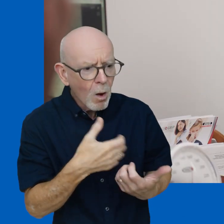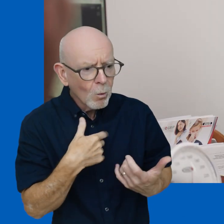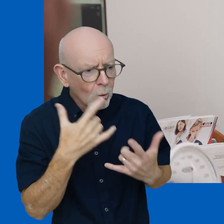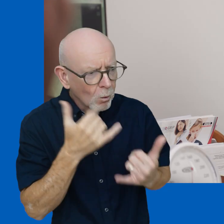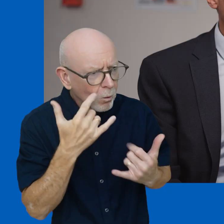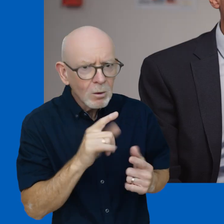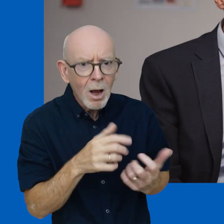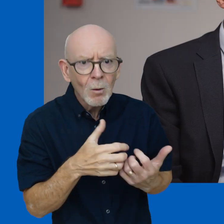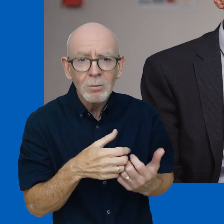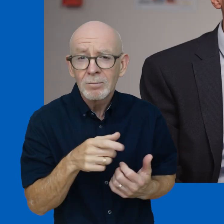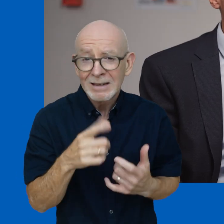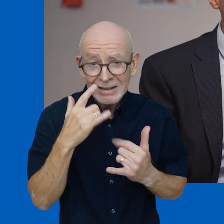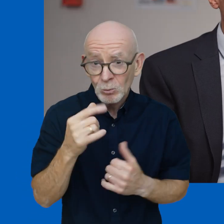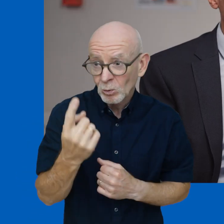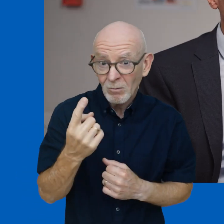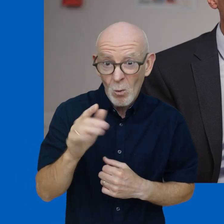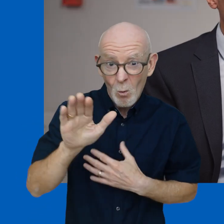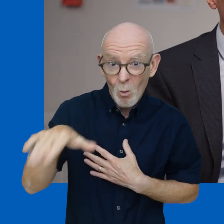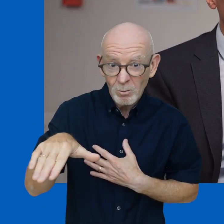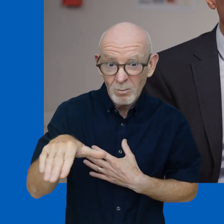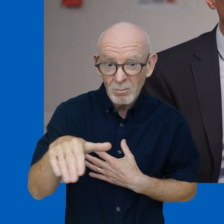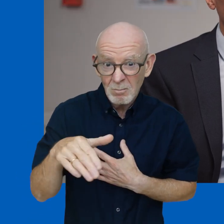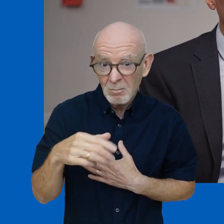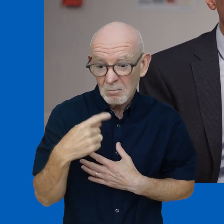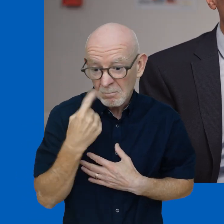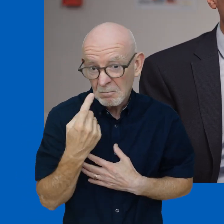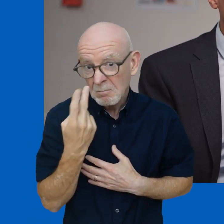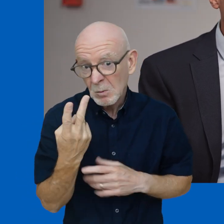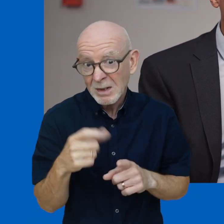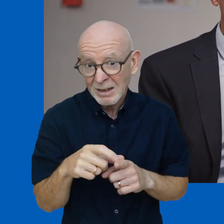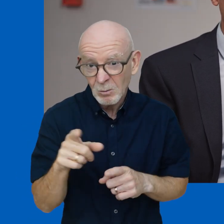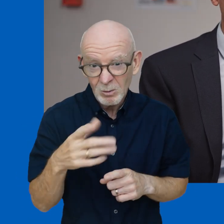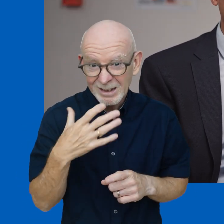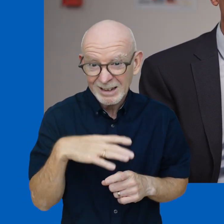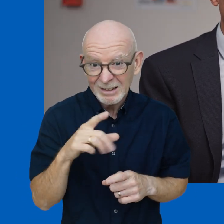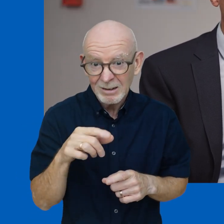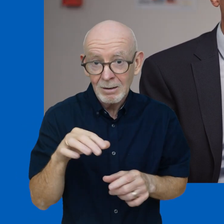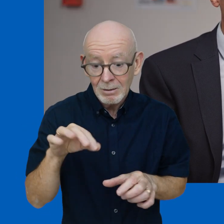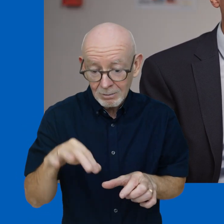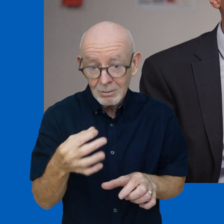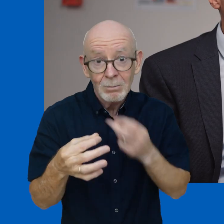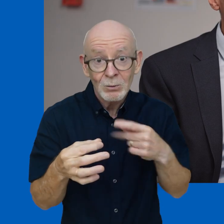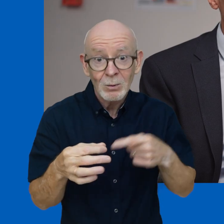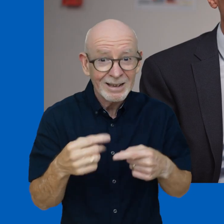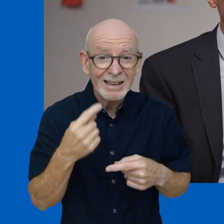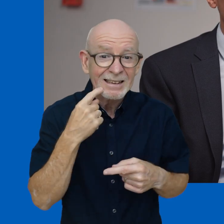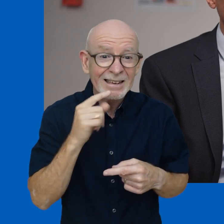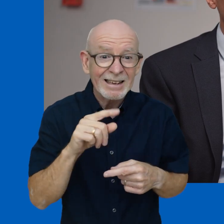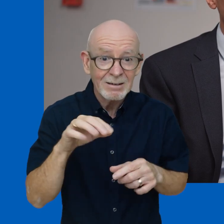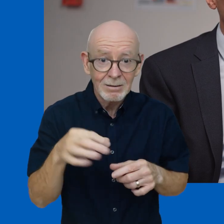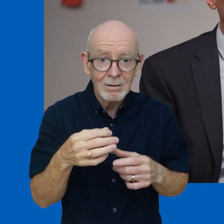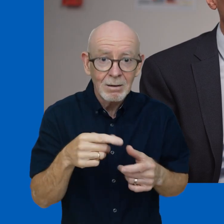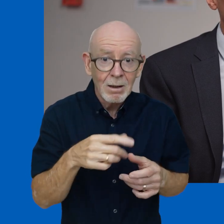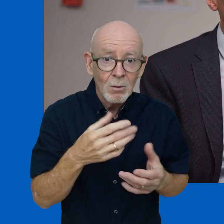stool test? You do this test yourself at home in the next day or two. You only need to collect one sample of poo, and the easiest way to